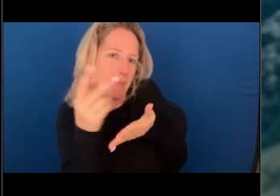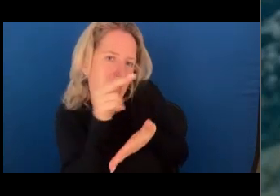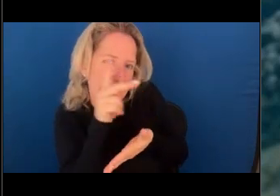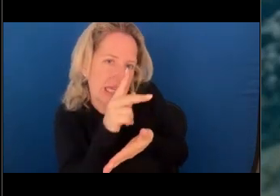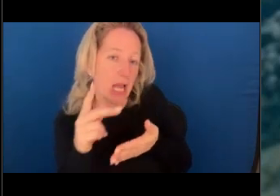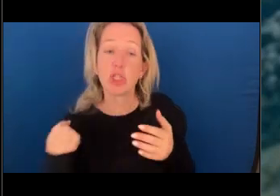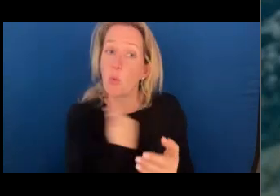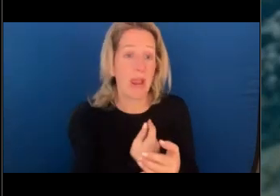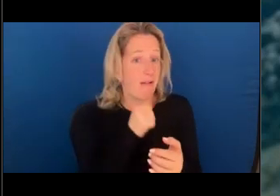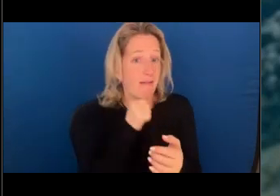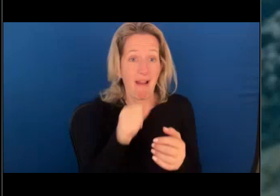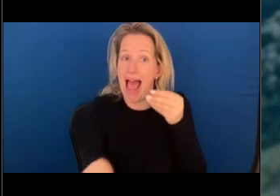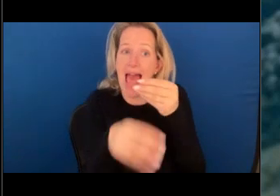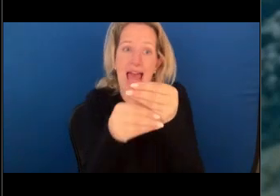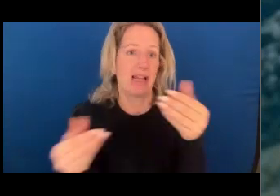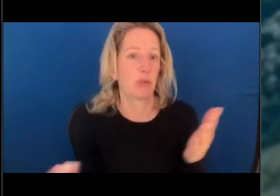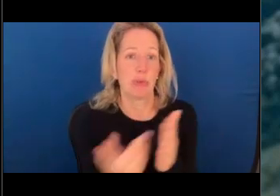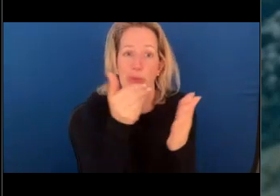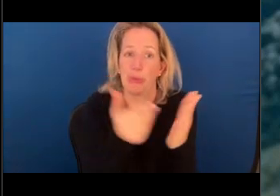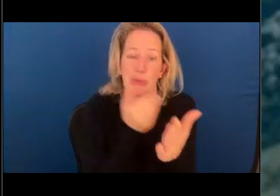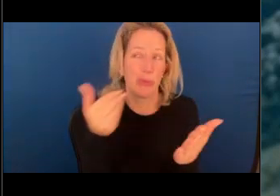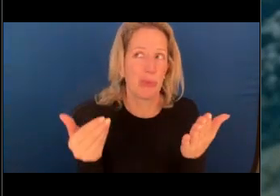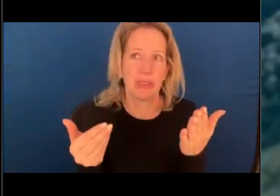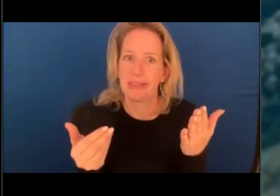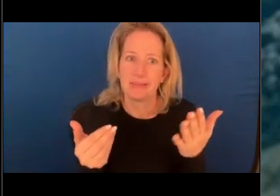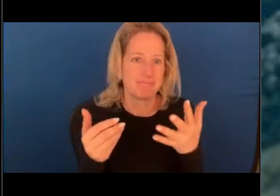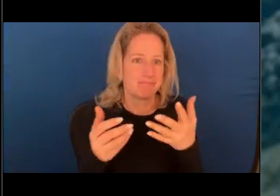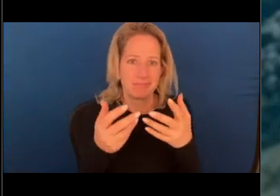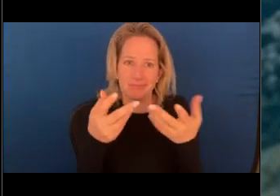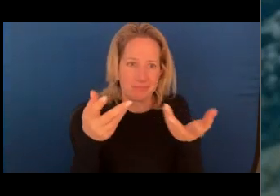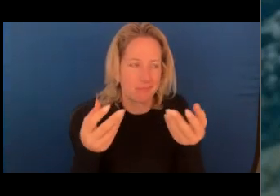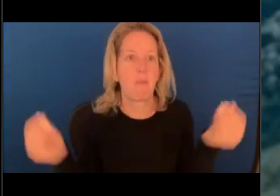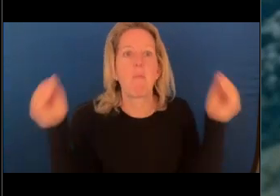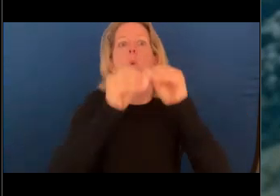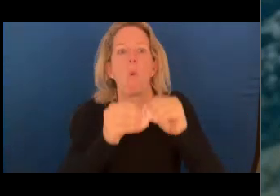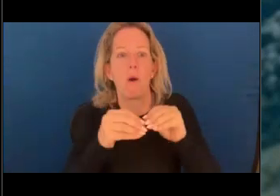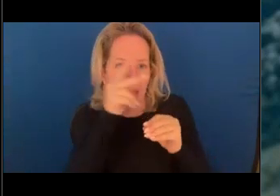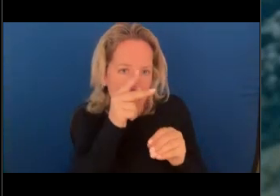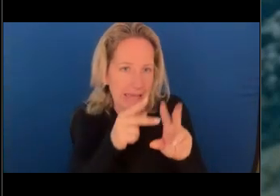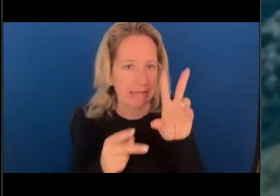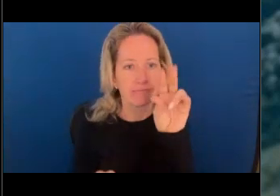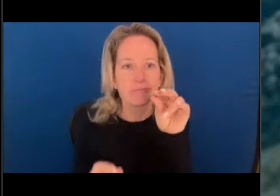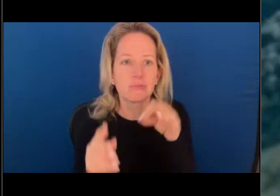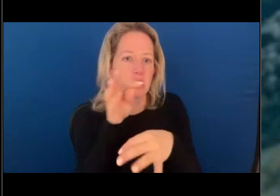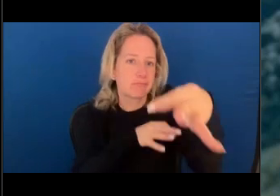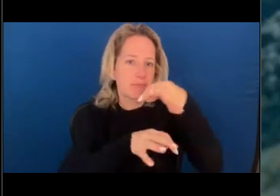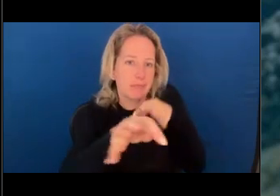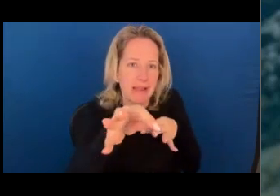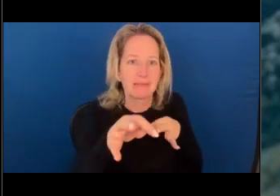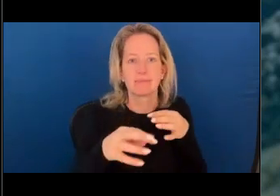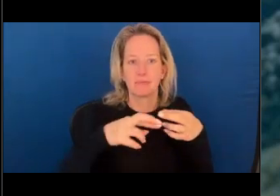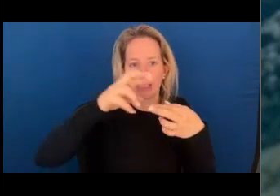microplastic leaching. We haven't seen any like changes in any microplastics or additive leaching from it.